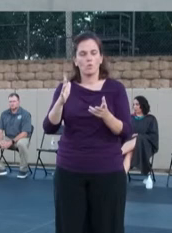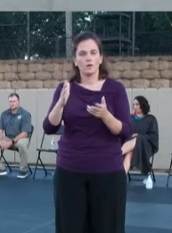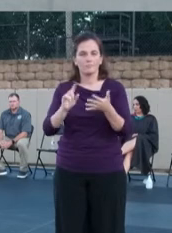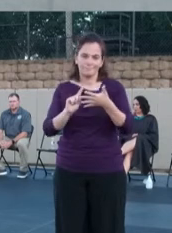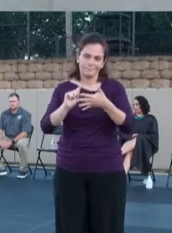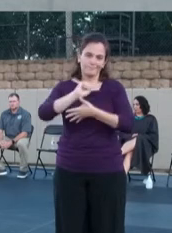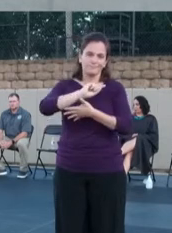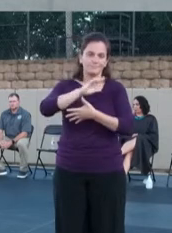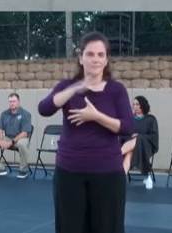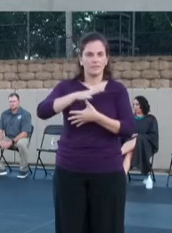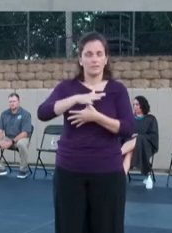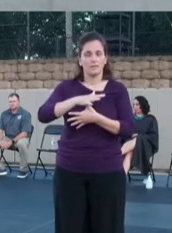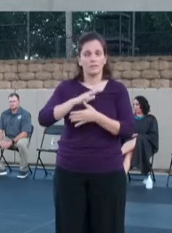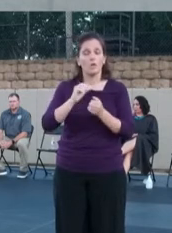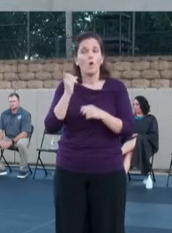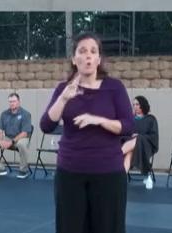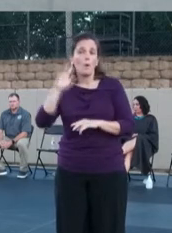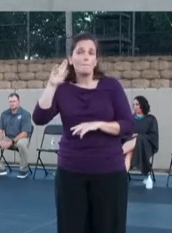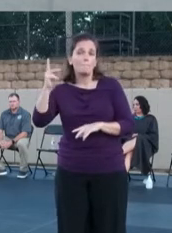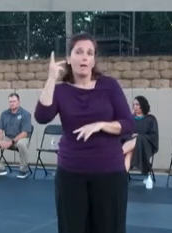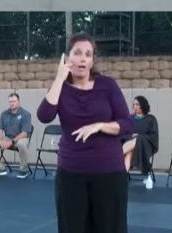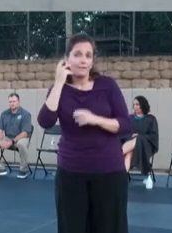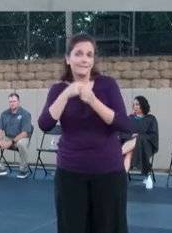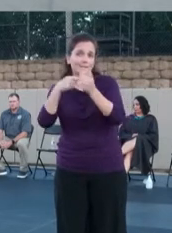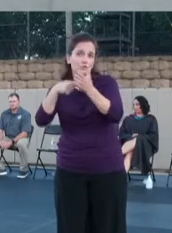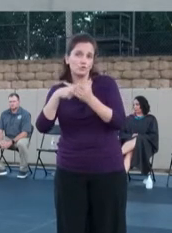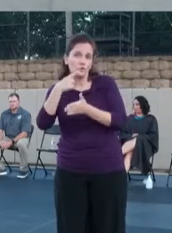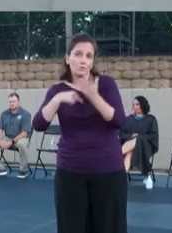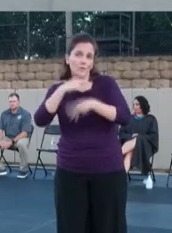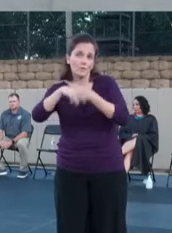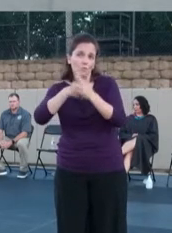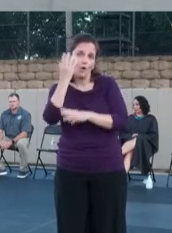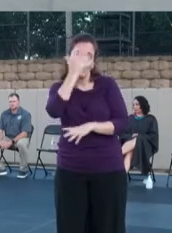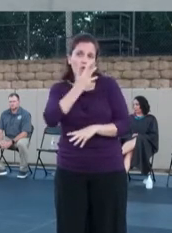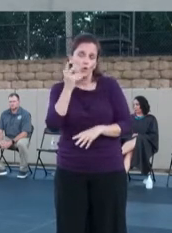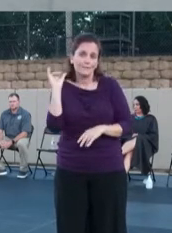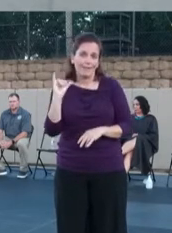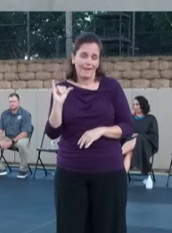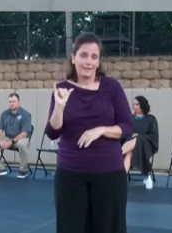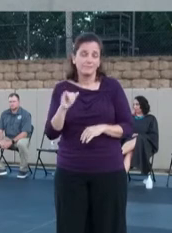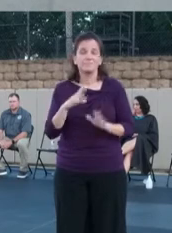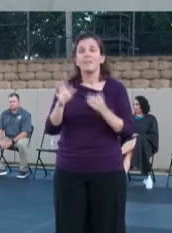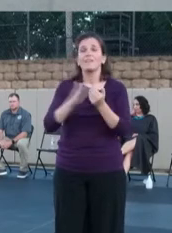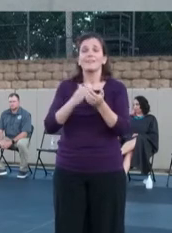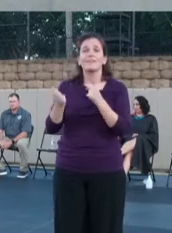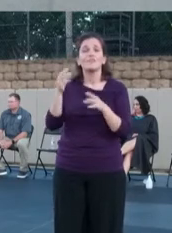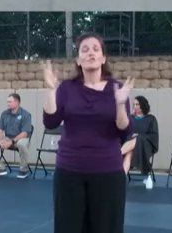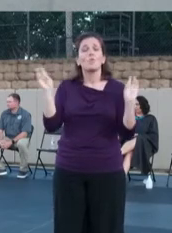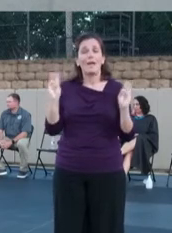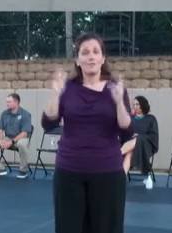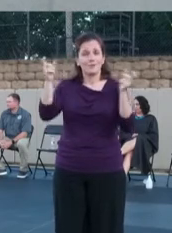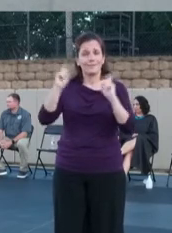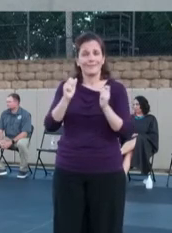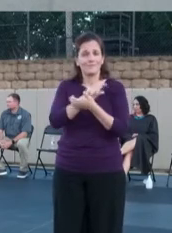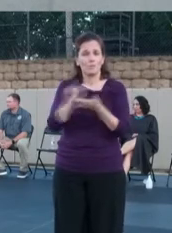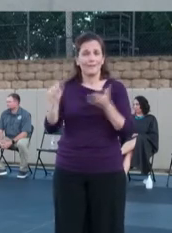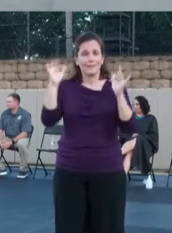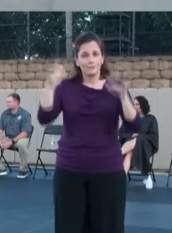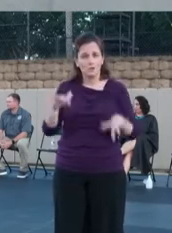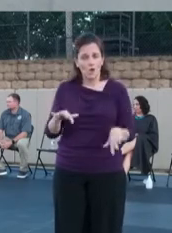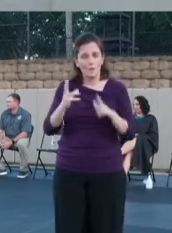a division of what the world could really look like, despite the weather that gave us a week of snow and took our